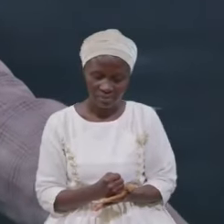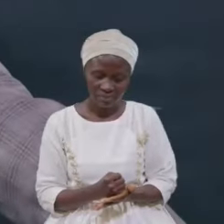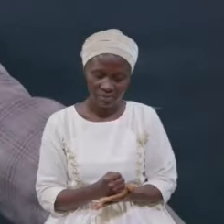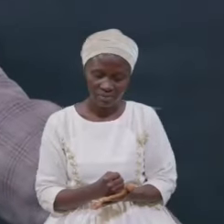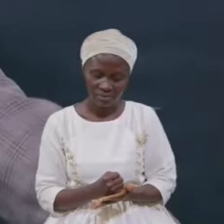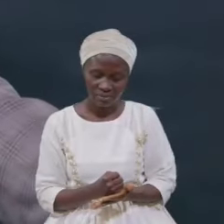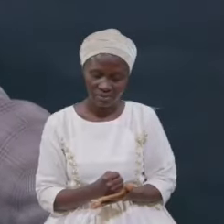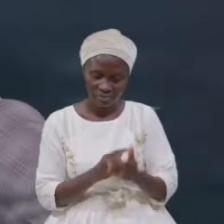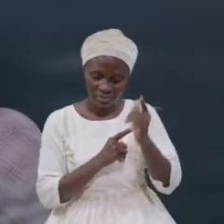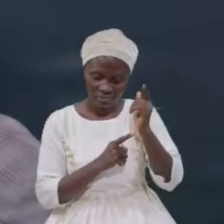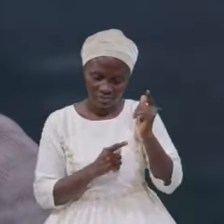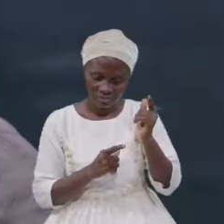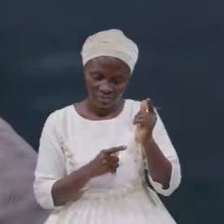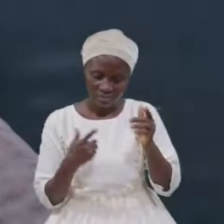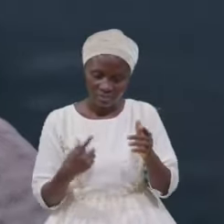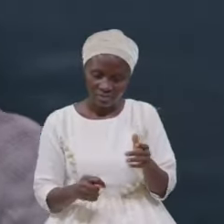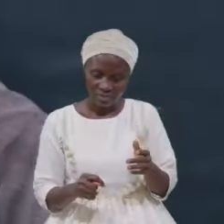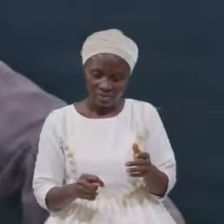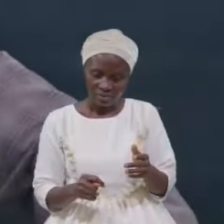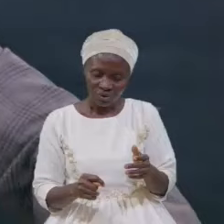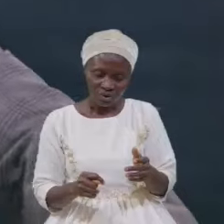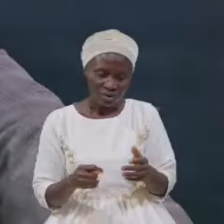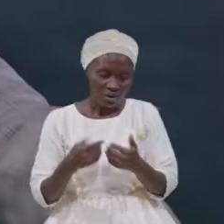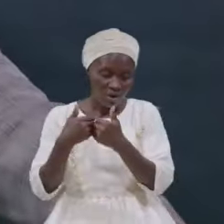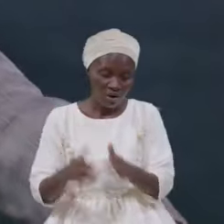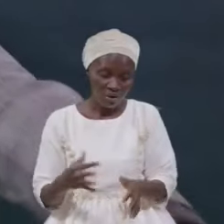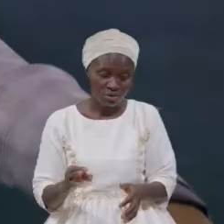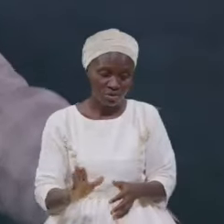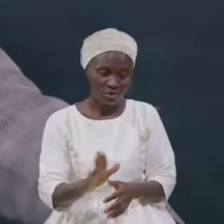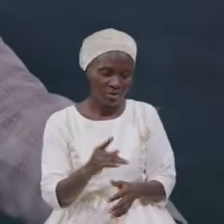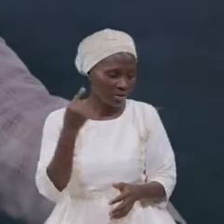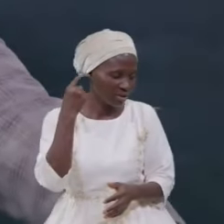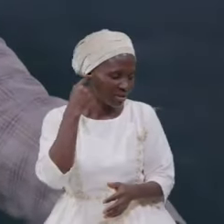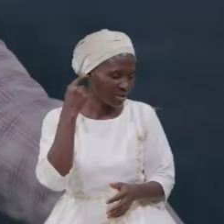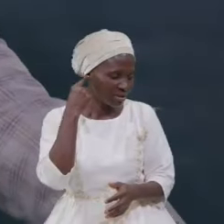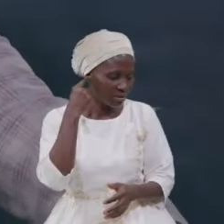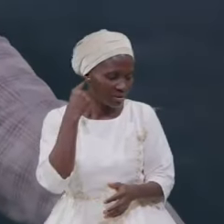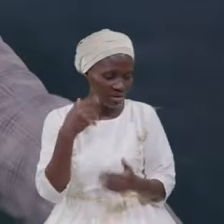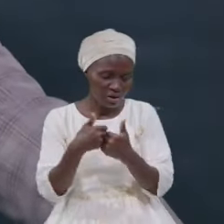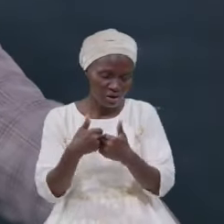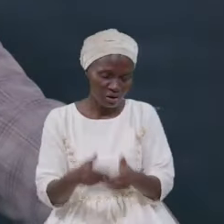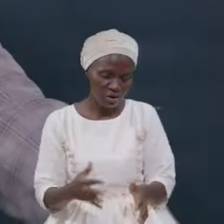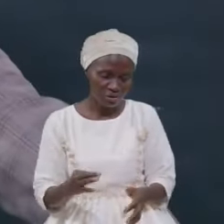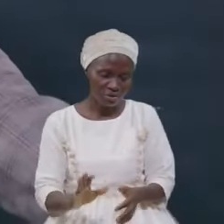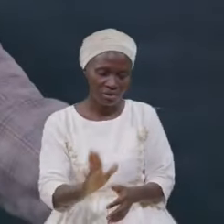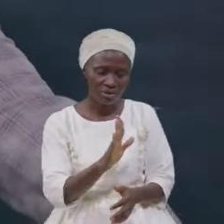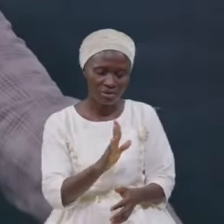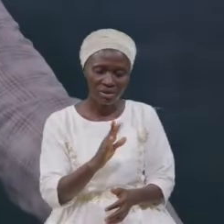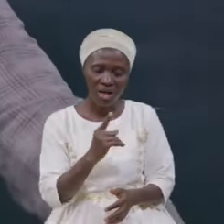hearing, the loss of their vocal ability to speak. I pray right